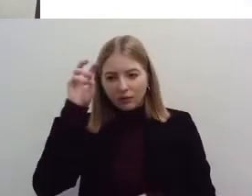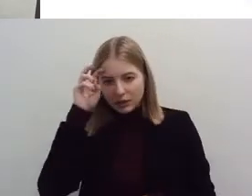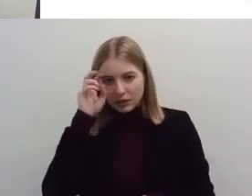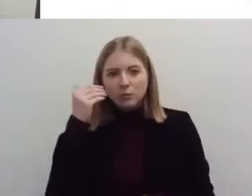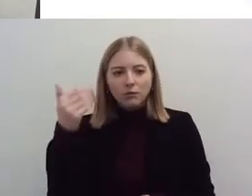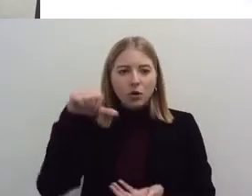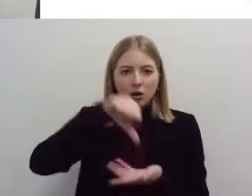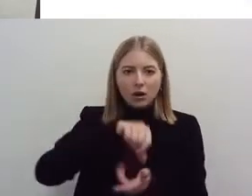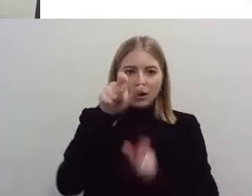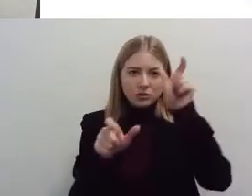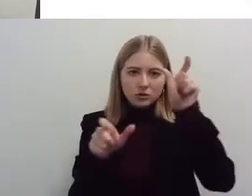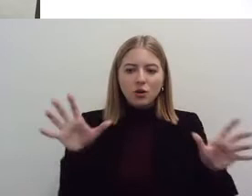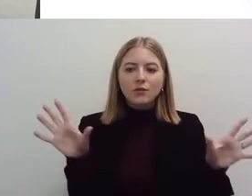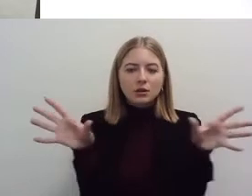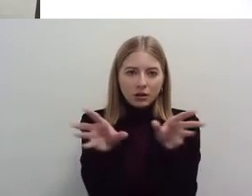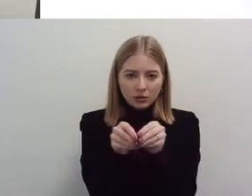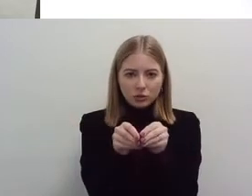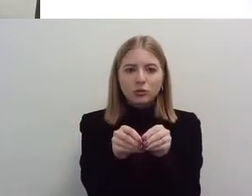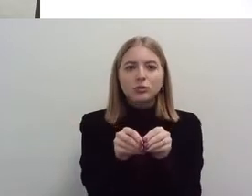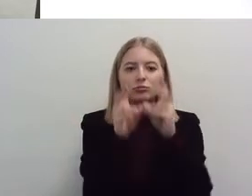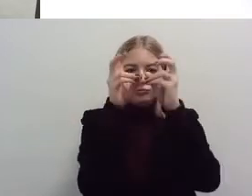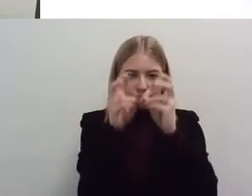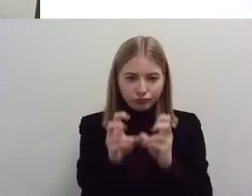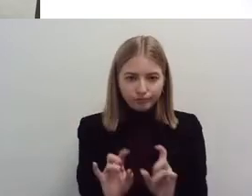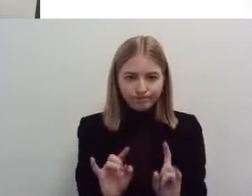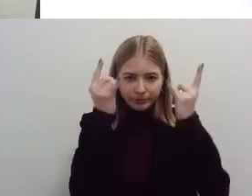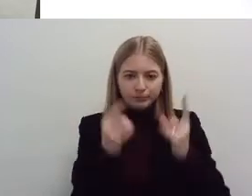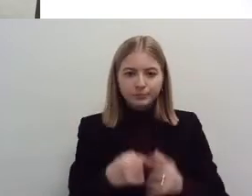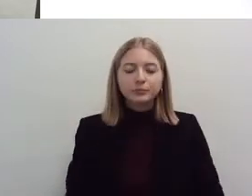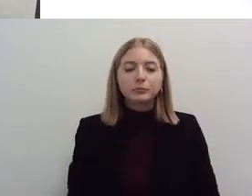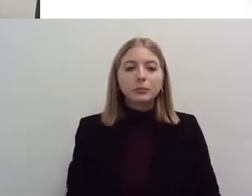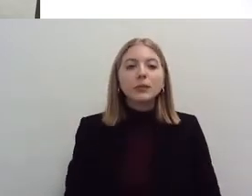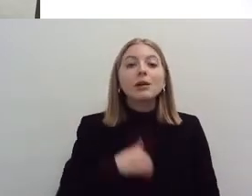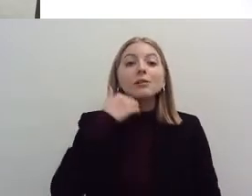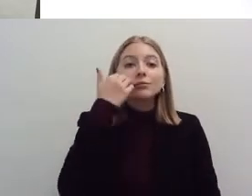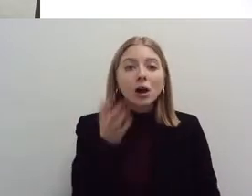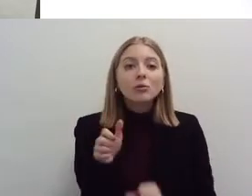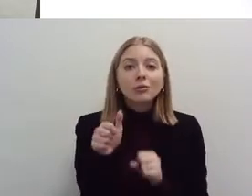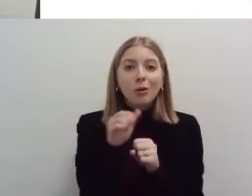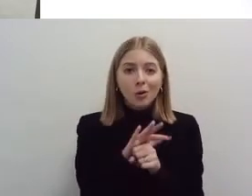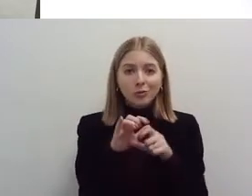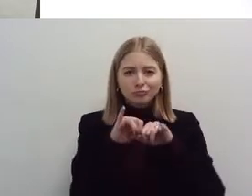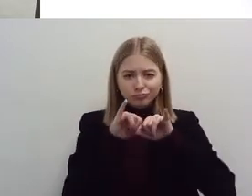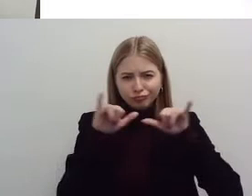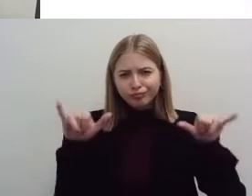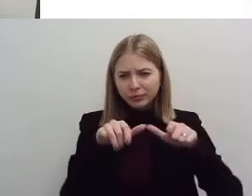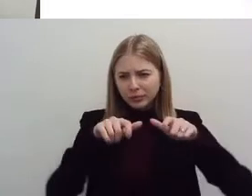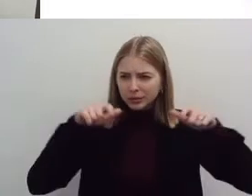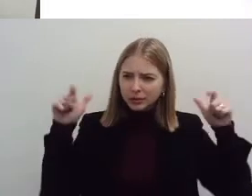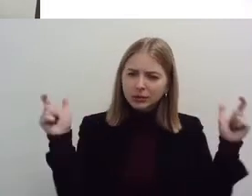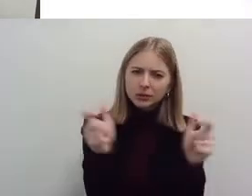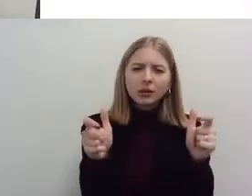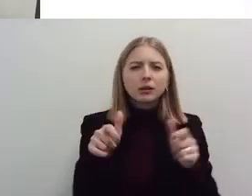which changed a little bit the course of the project. But during the second year, the aim was to review the